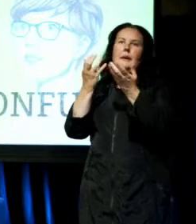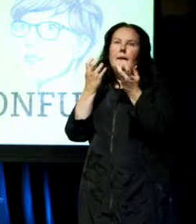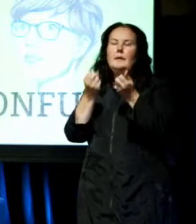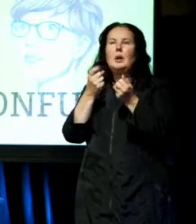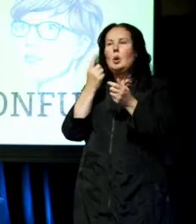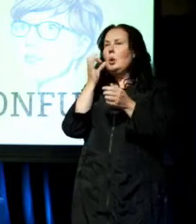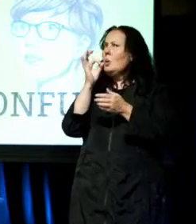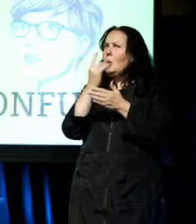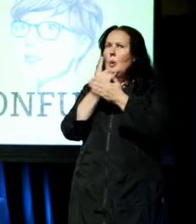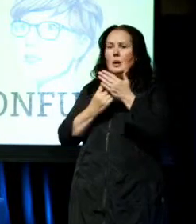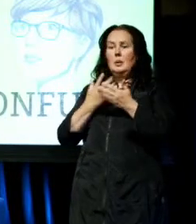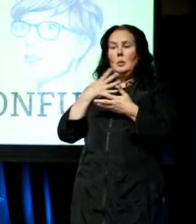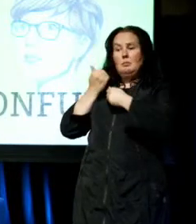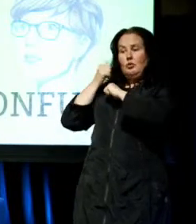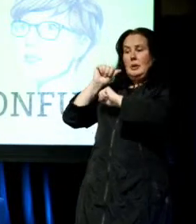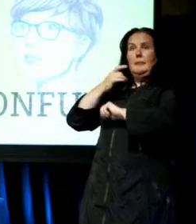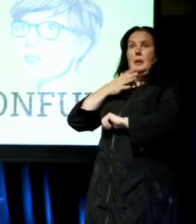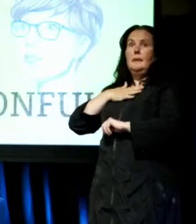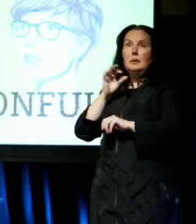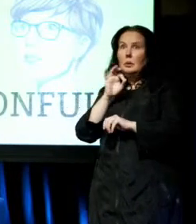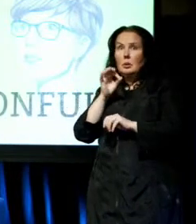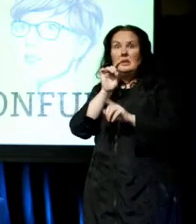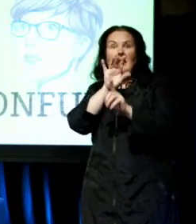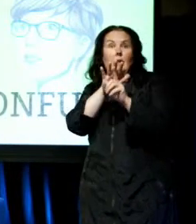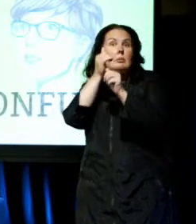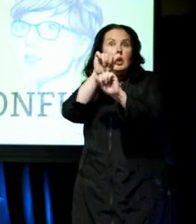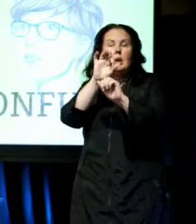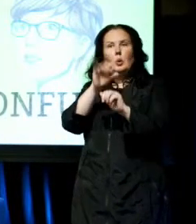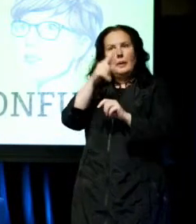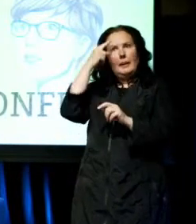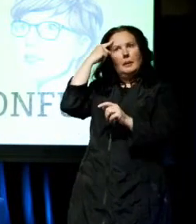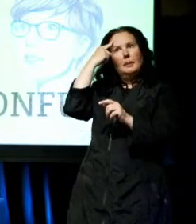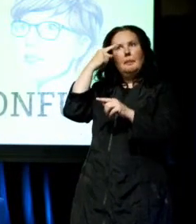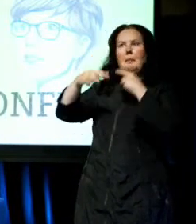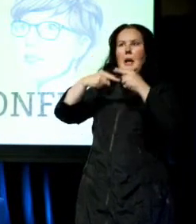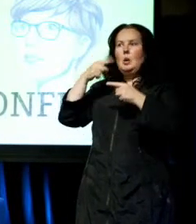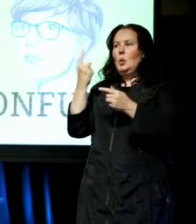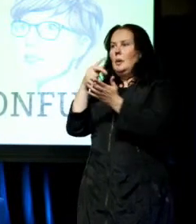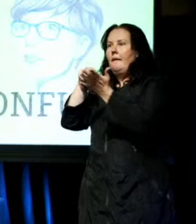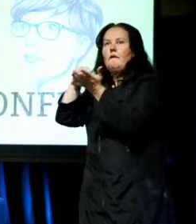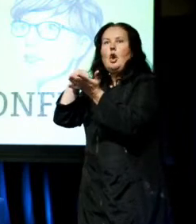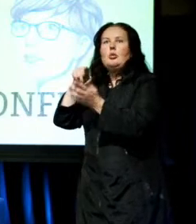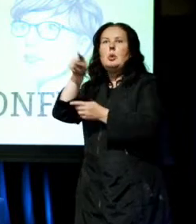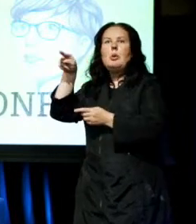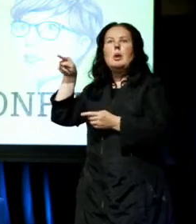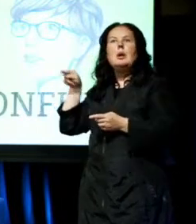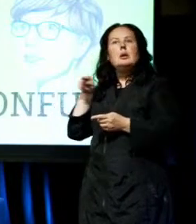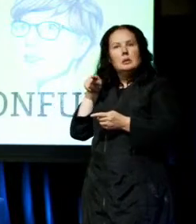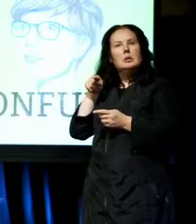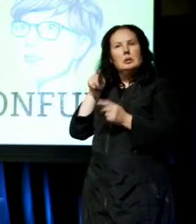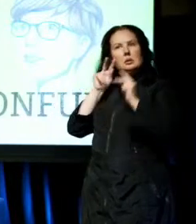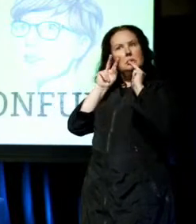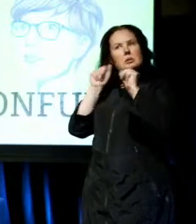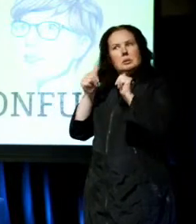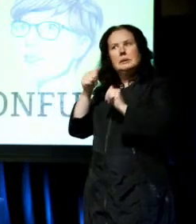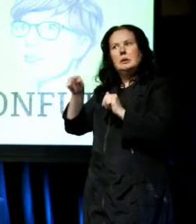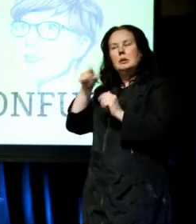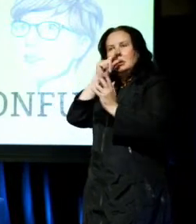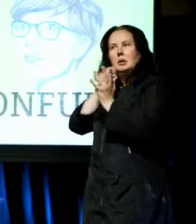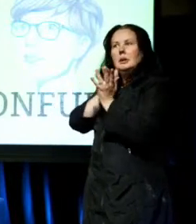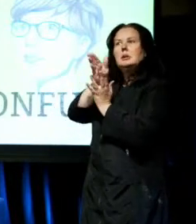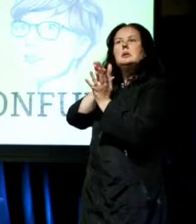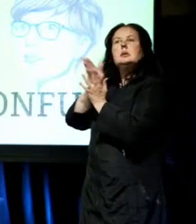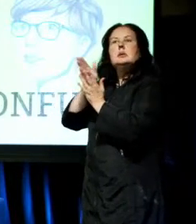about protecting ourselves, it's about ensuring that the most vulnerable people still have access as we go forward. As American